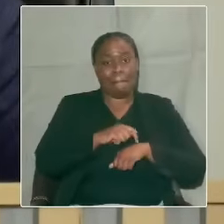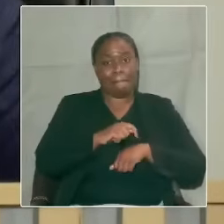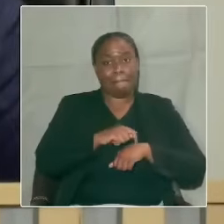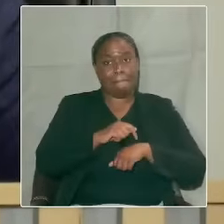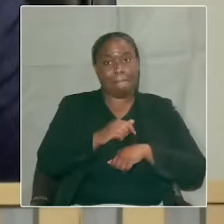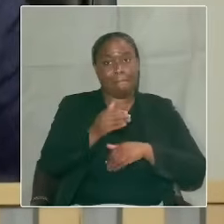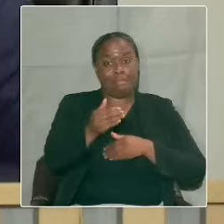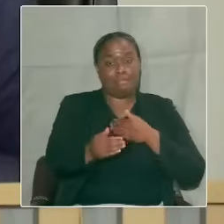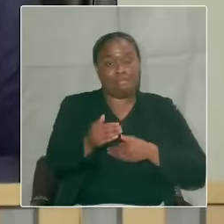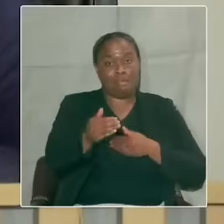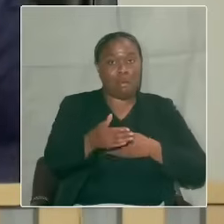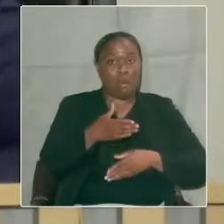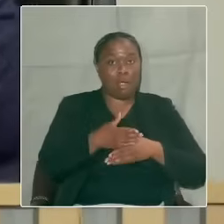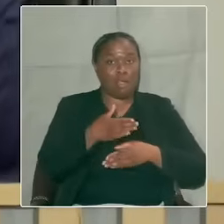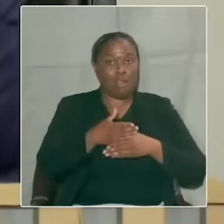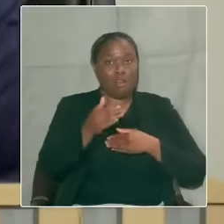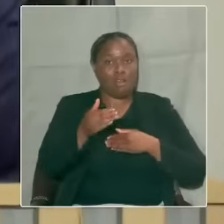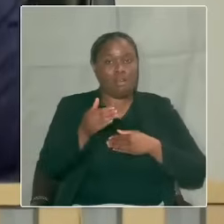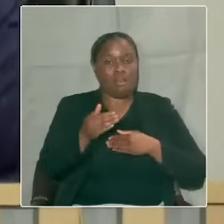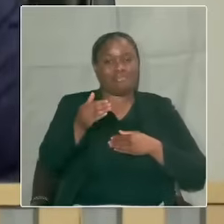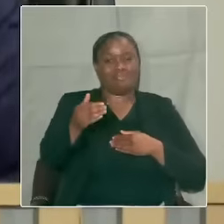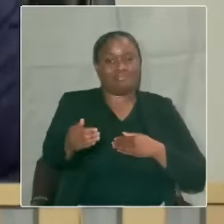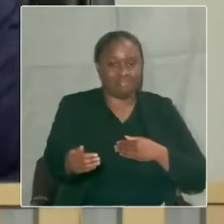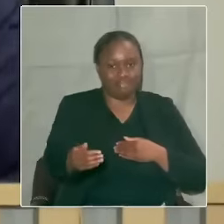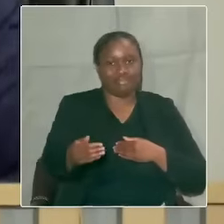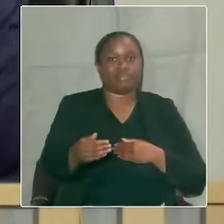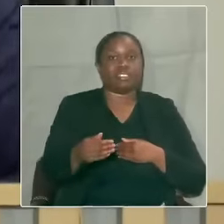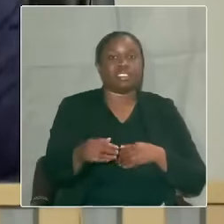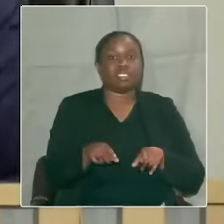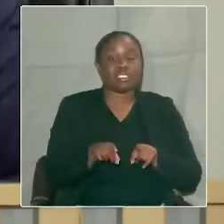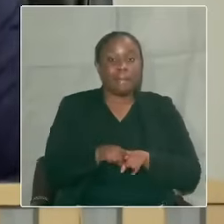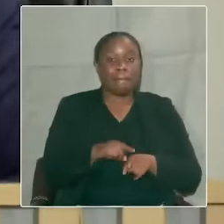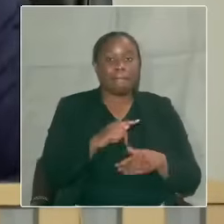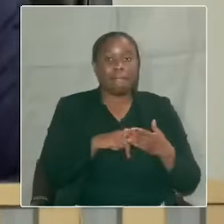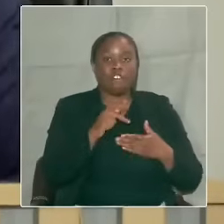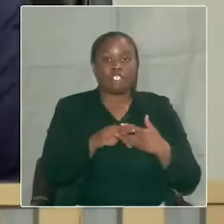and also appointing Kumalo further as the project leader